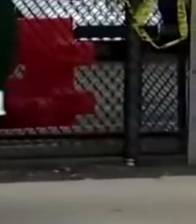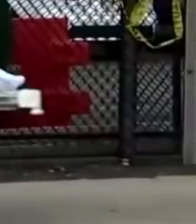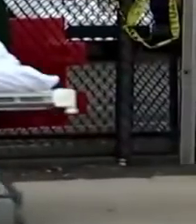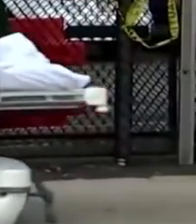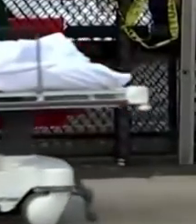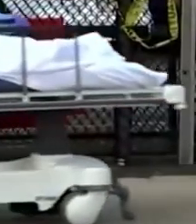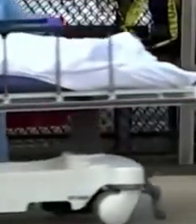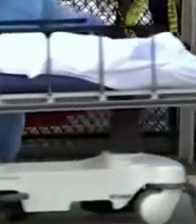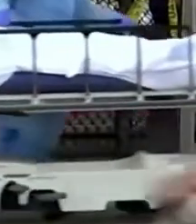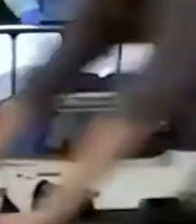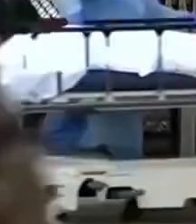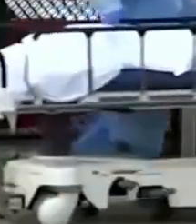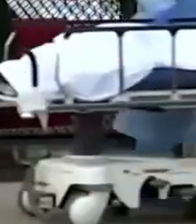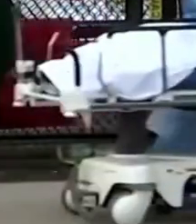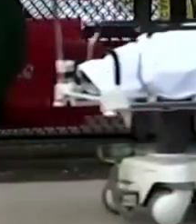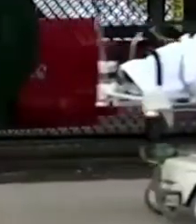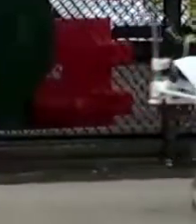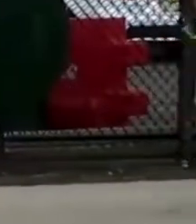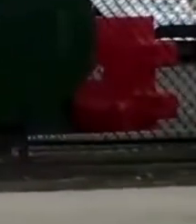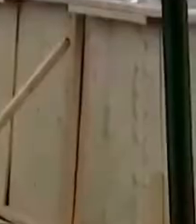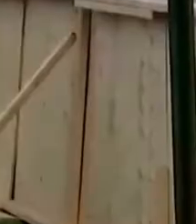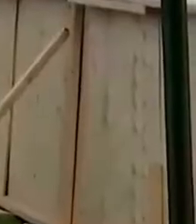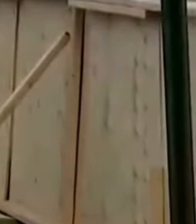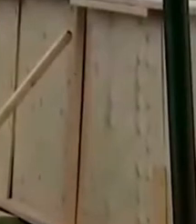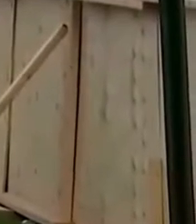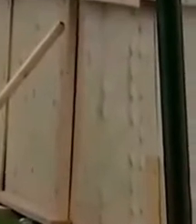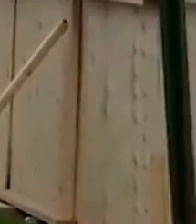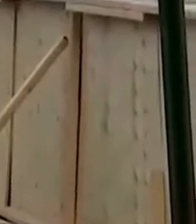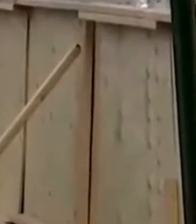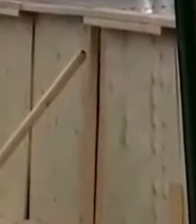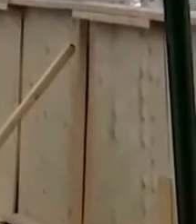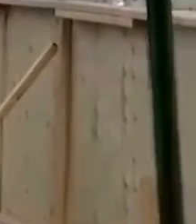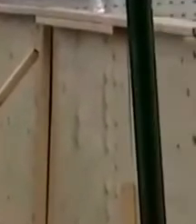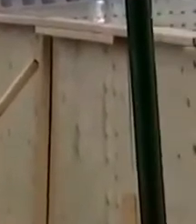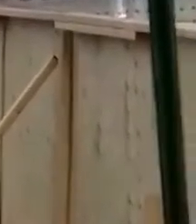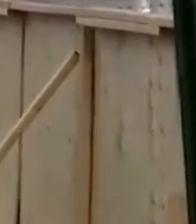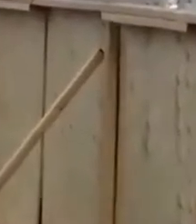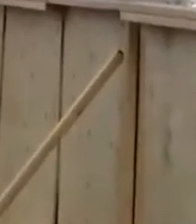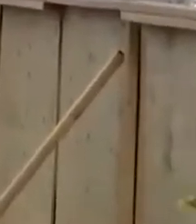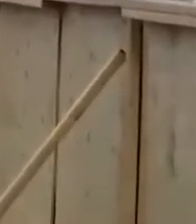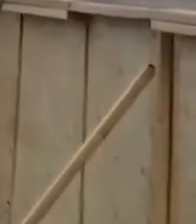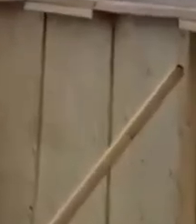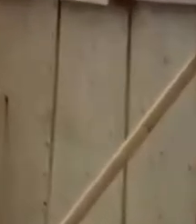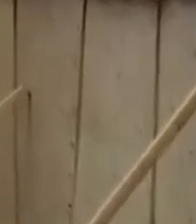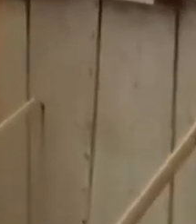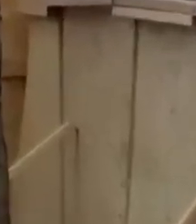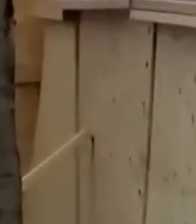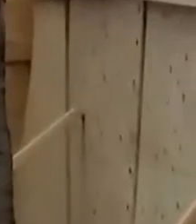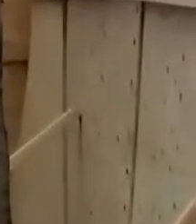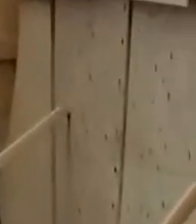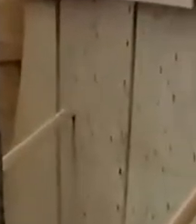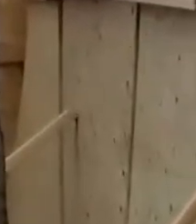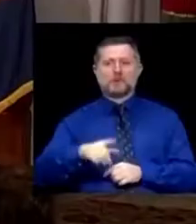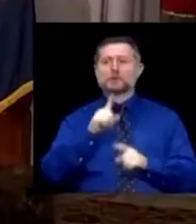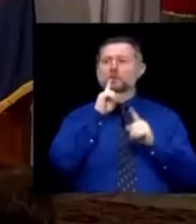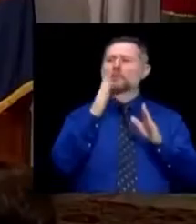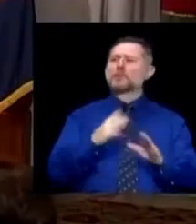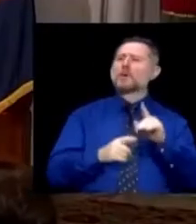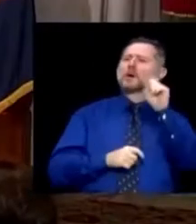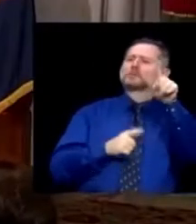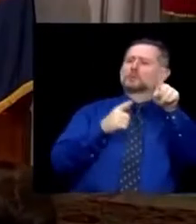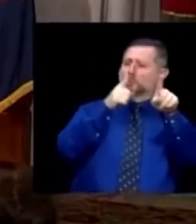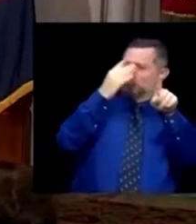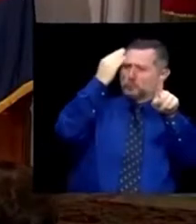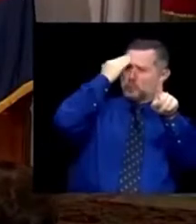New York has revealed 12,000 more COVID-19 deaths that went unreported under disgraced former governor Andrew Cuomo.